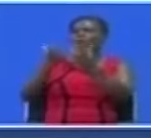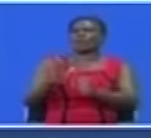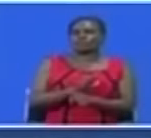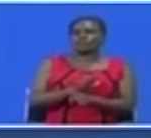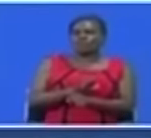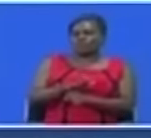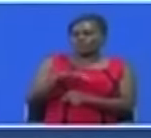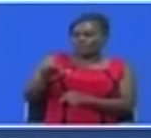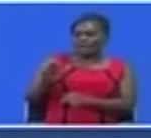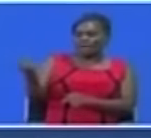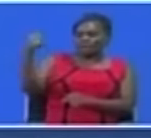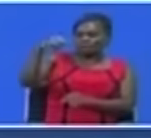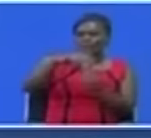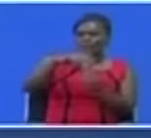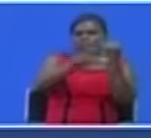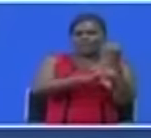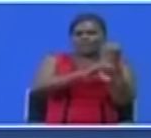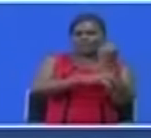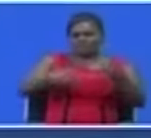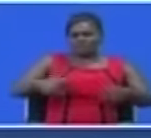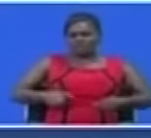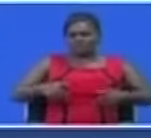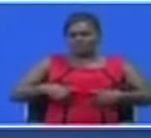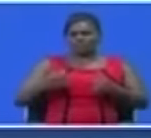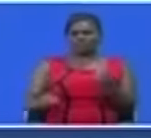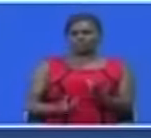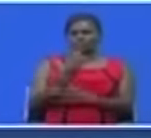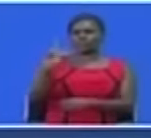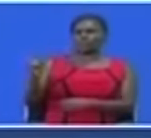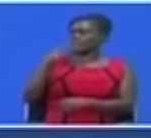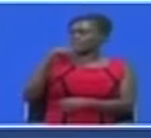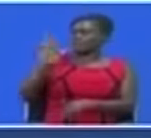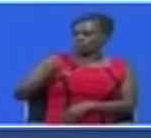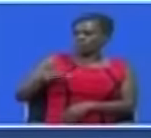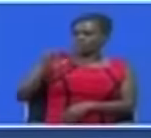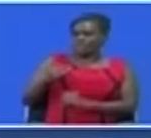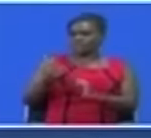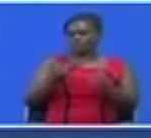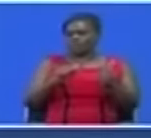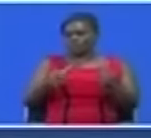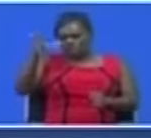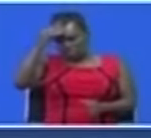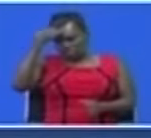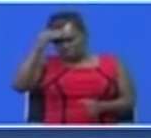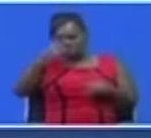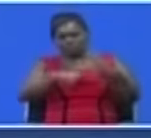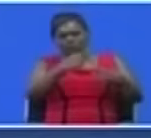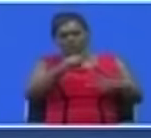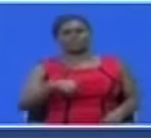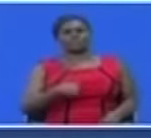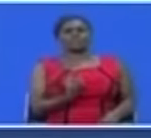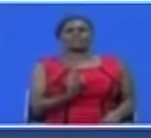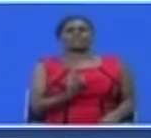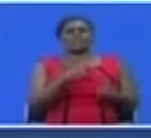world. Ogwumike, who was in the country for the junior NBA launch in Nairobi, said women should use sports and education to develop